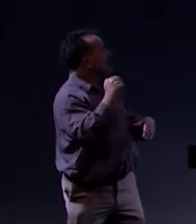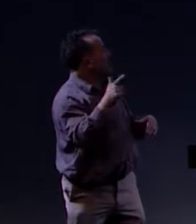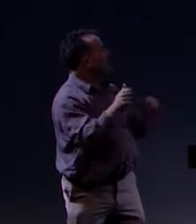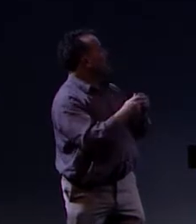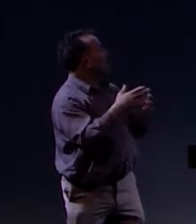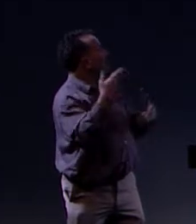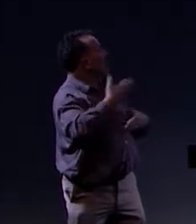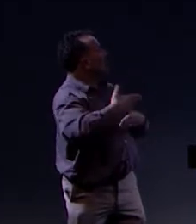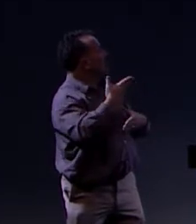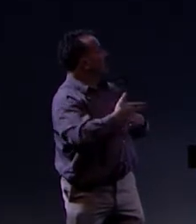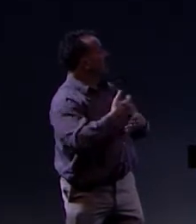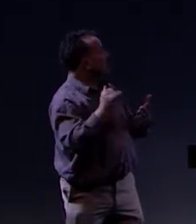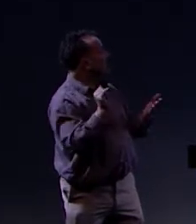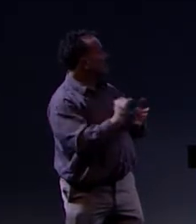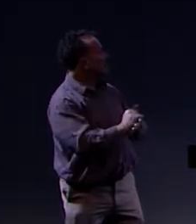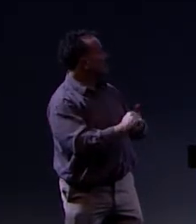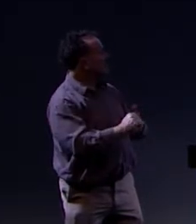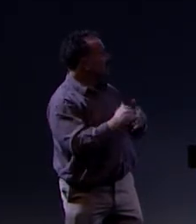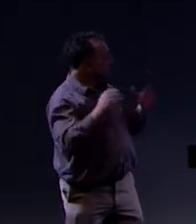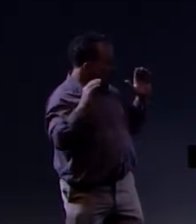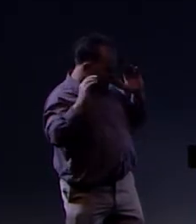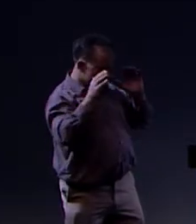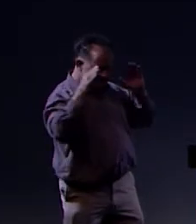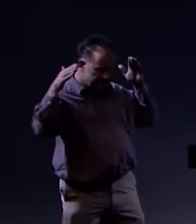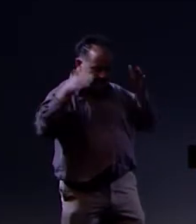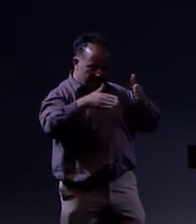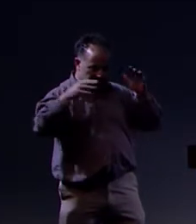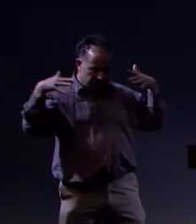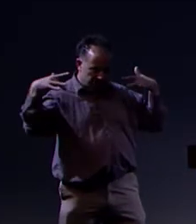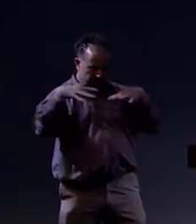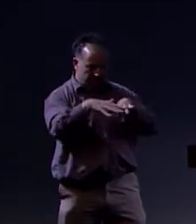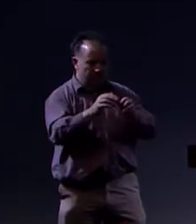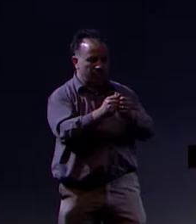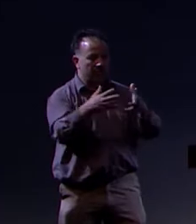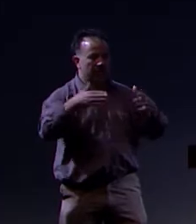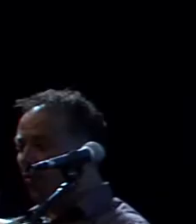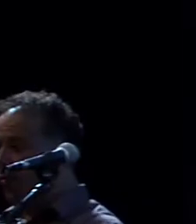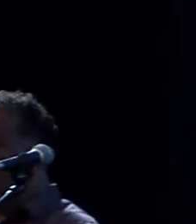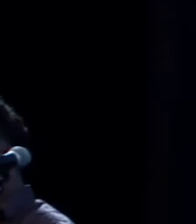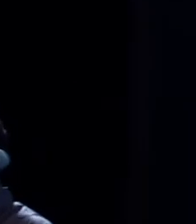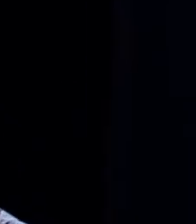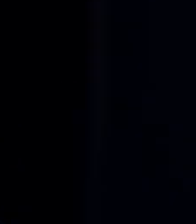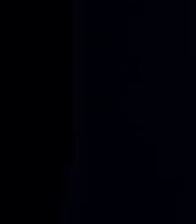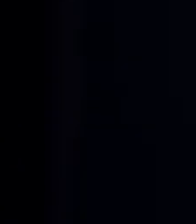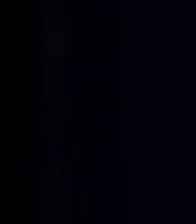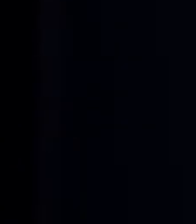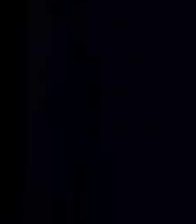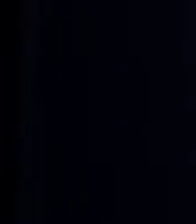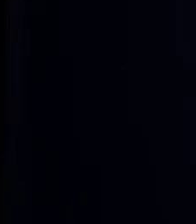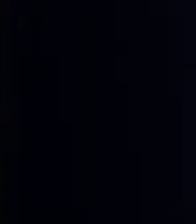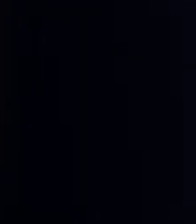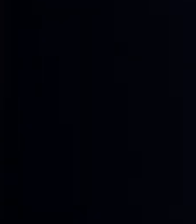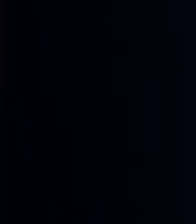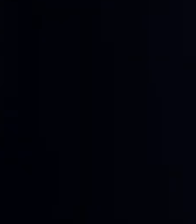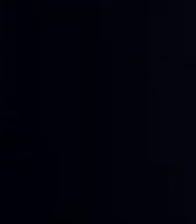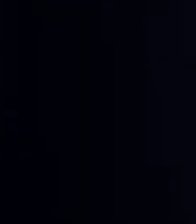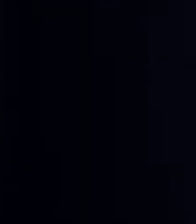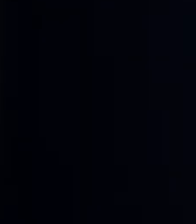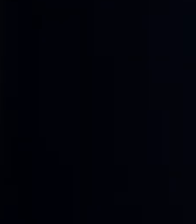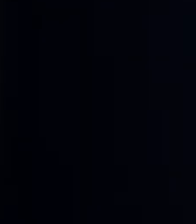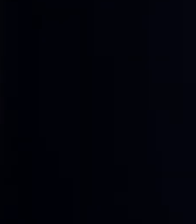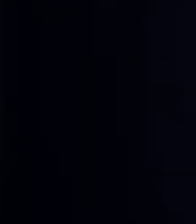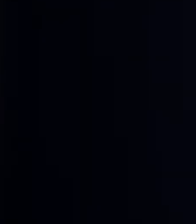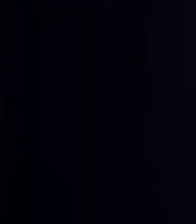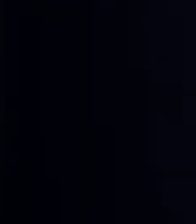this concentration without walls, without walls, without walls. He was telling us that electronic media and digital media are